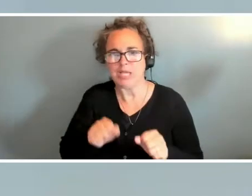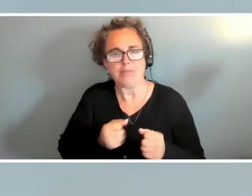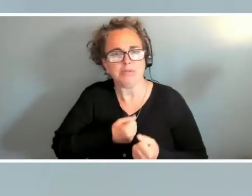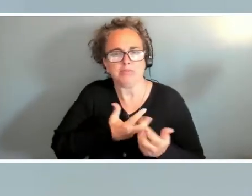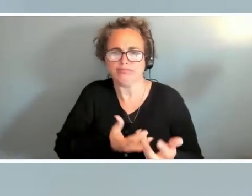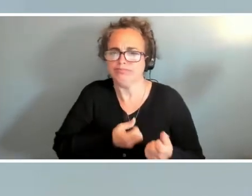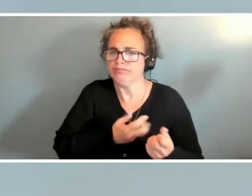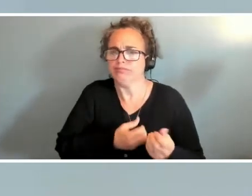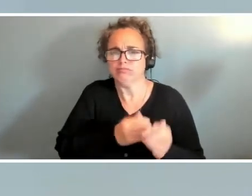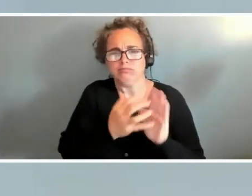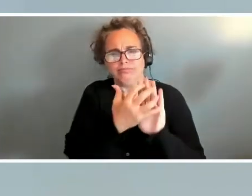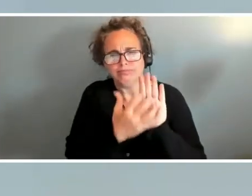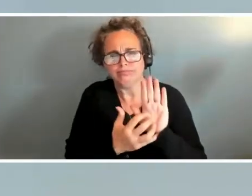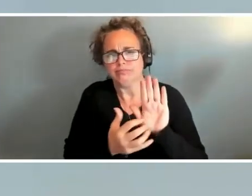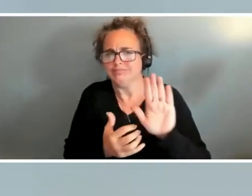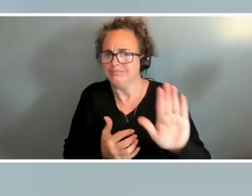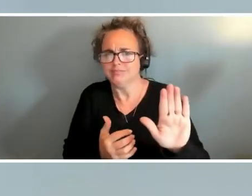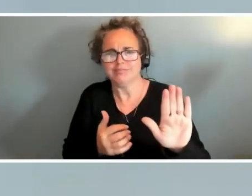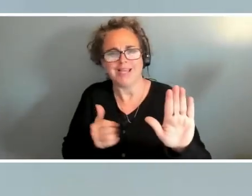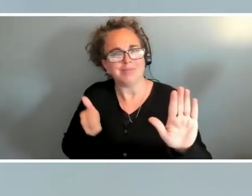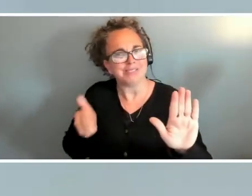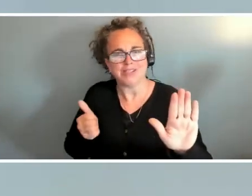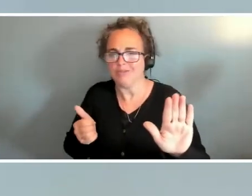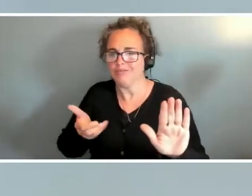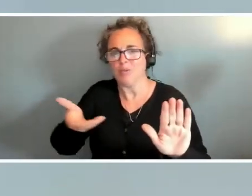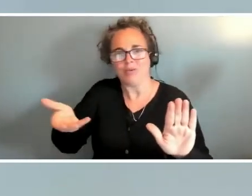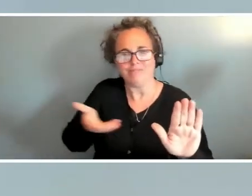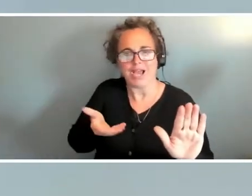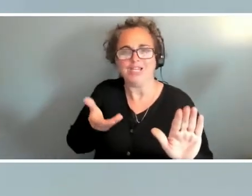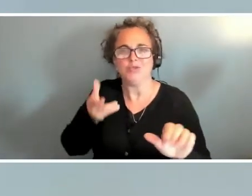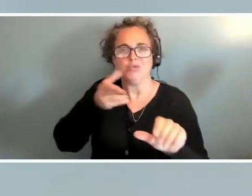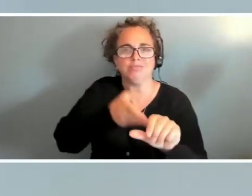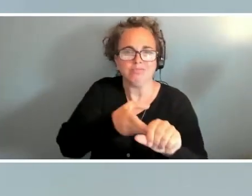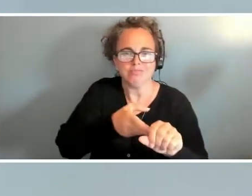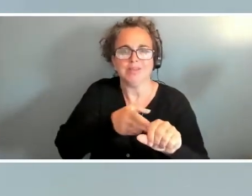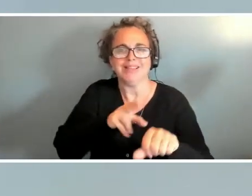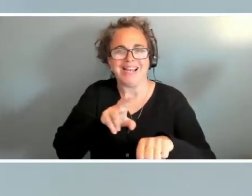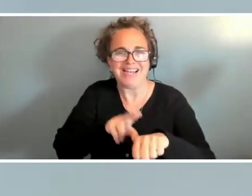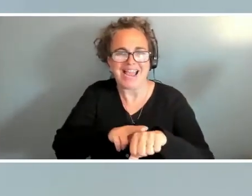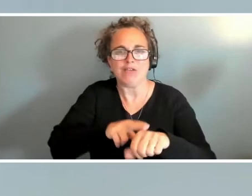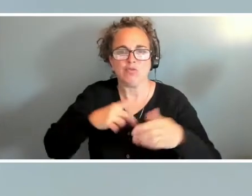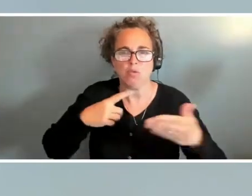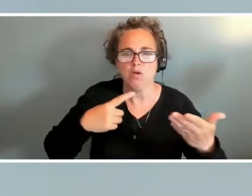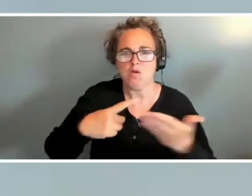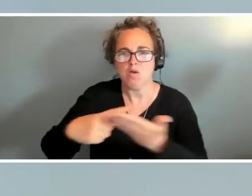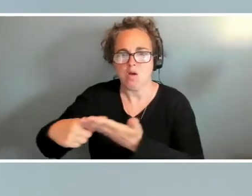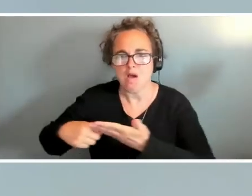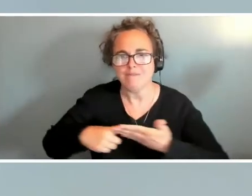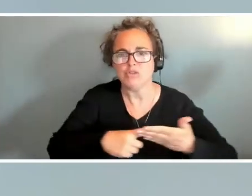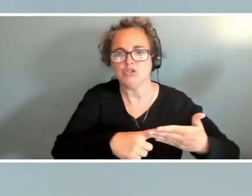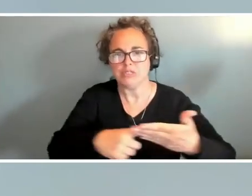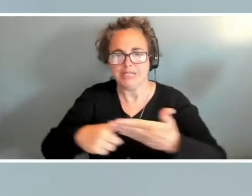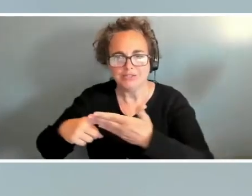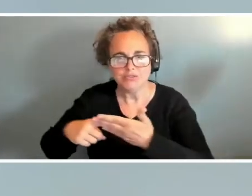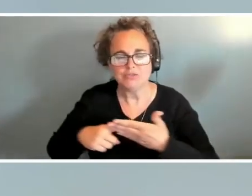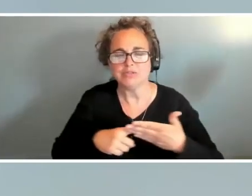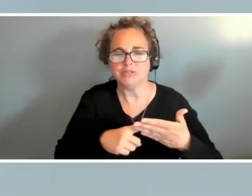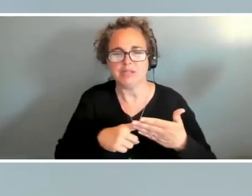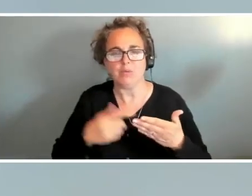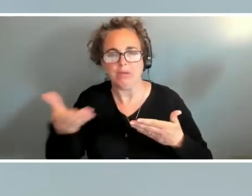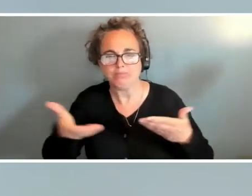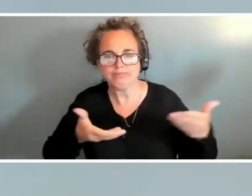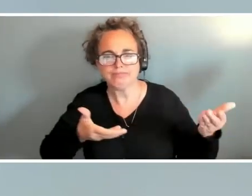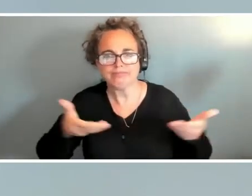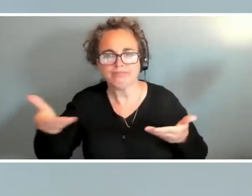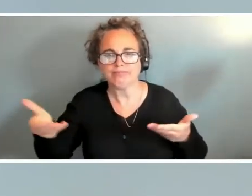heart, and bought himself a ticket into the national conversation. Through that, we started to have other faculty in the